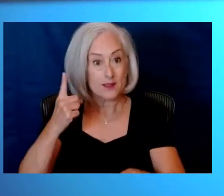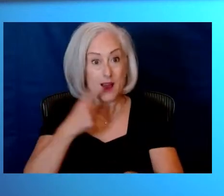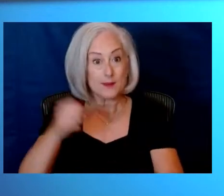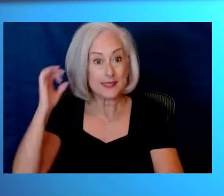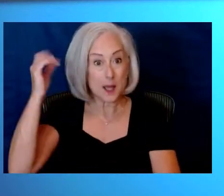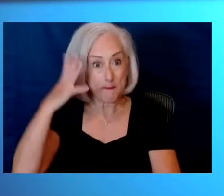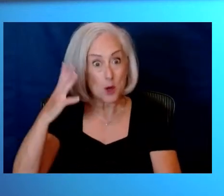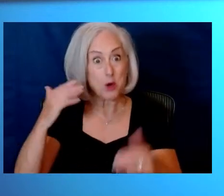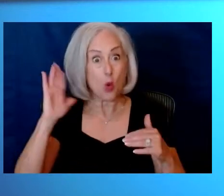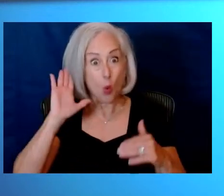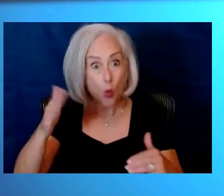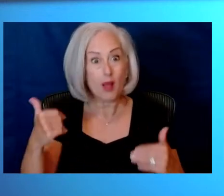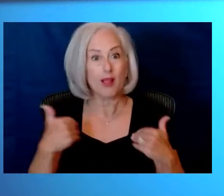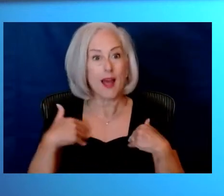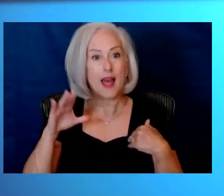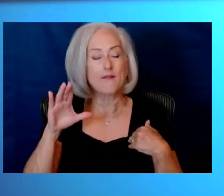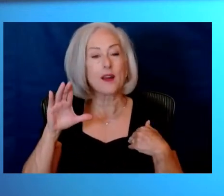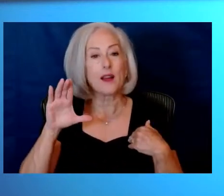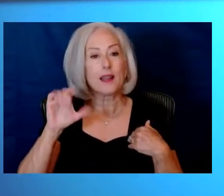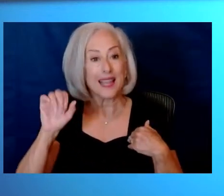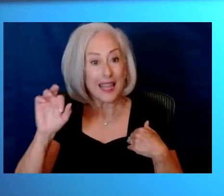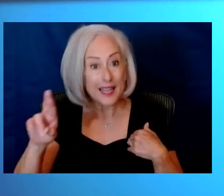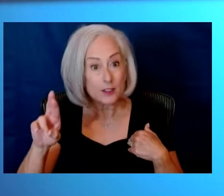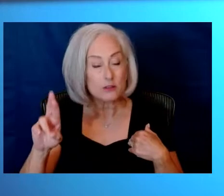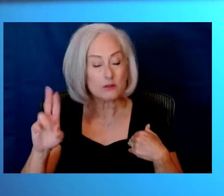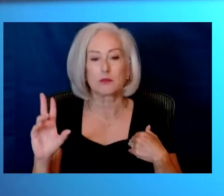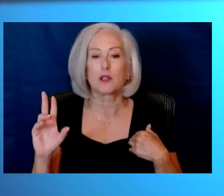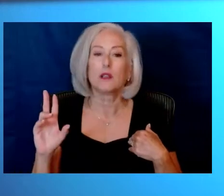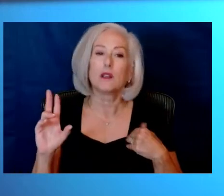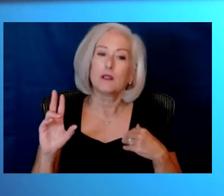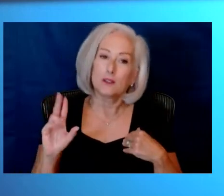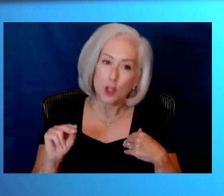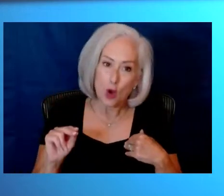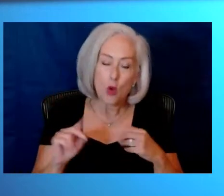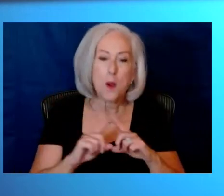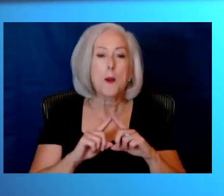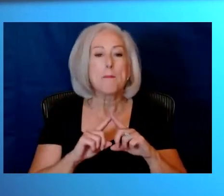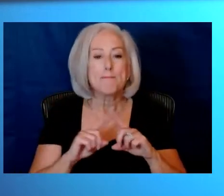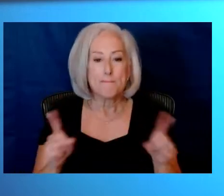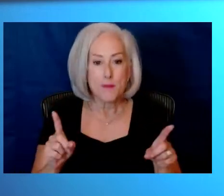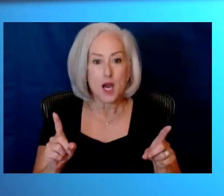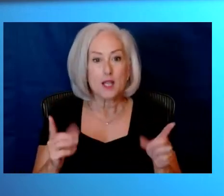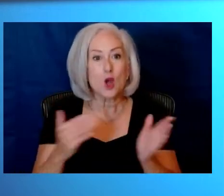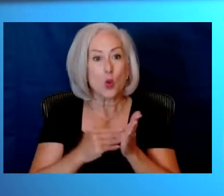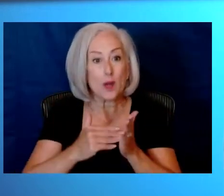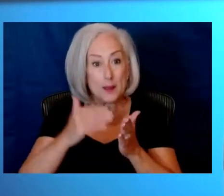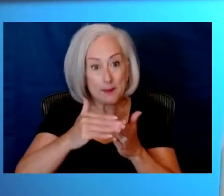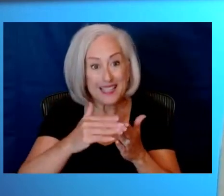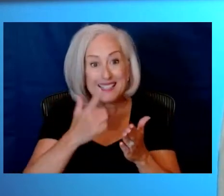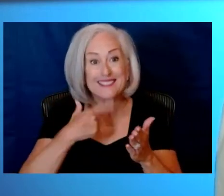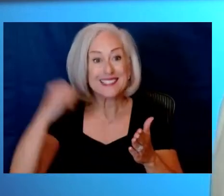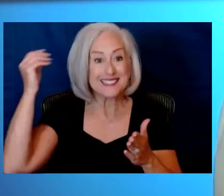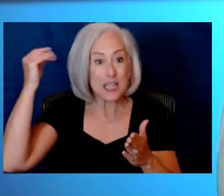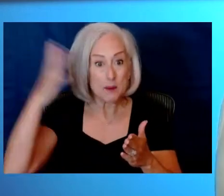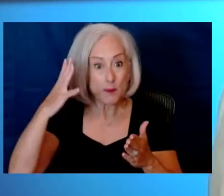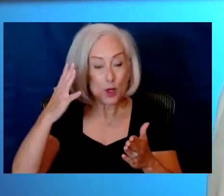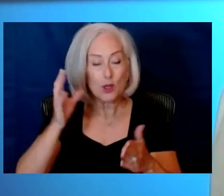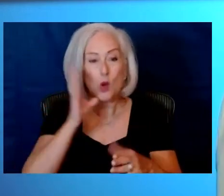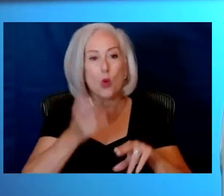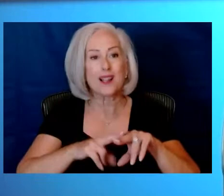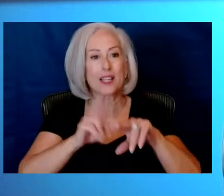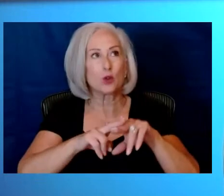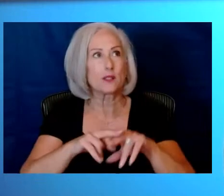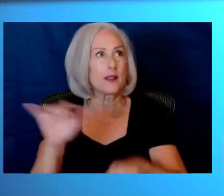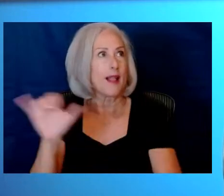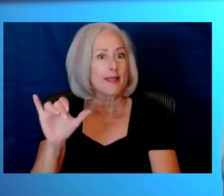repeated injury, your chance of having skin cancer increases. Over time, say 5 or more, and your chance of